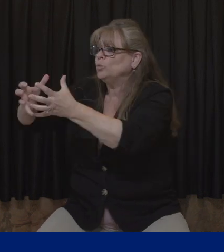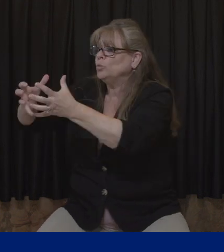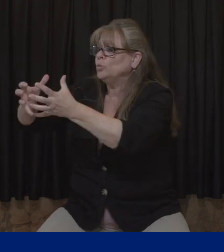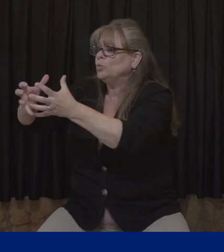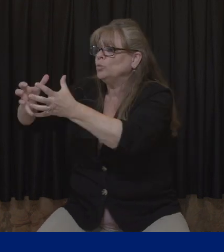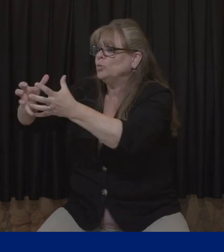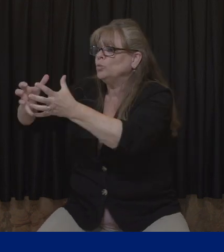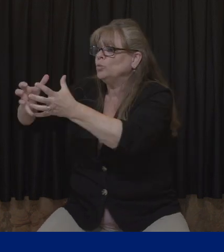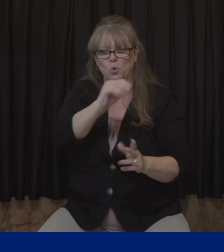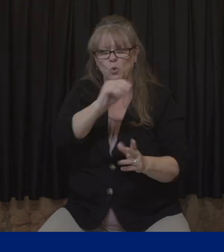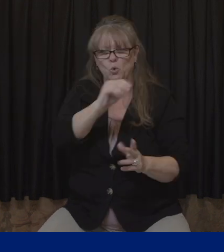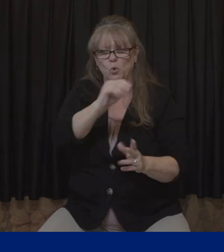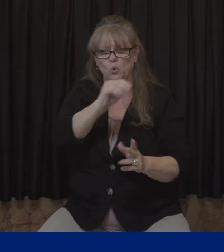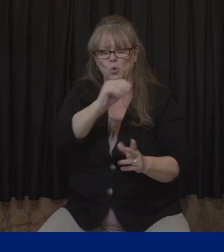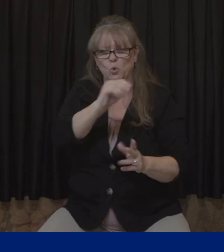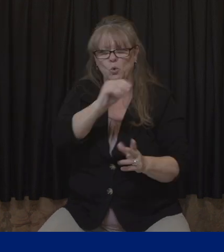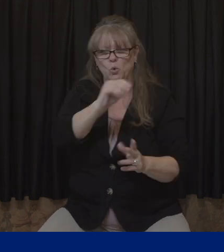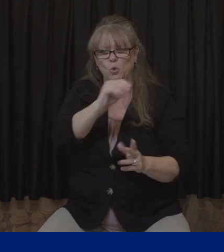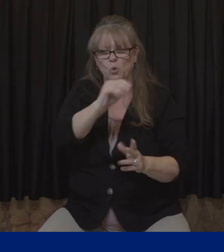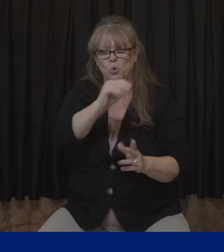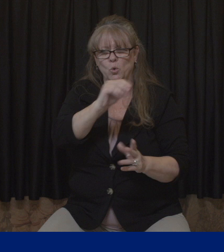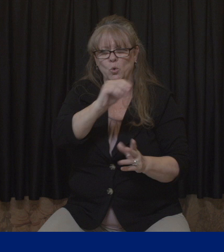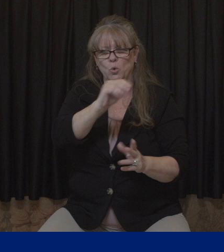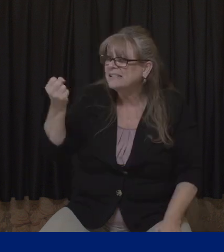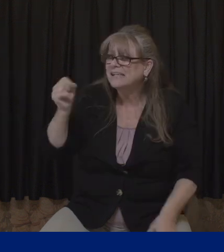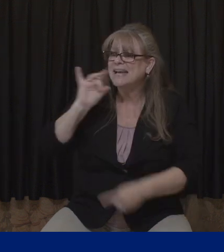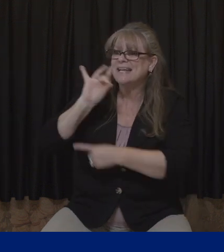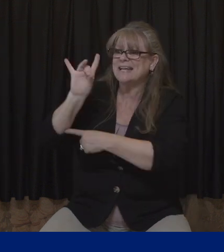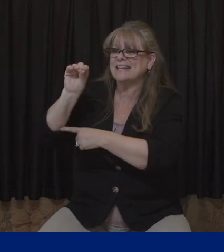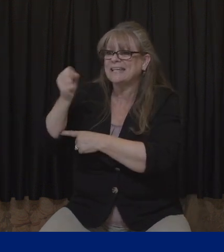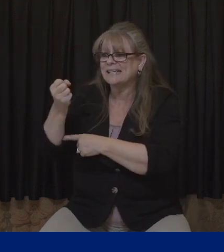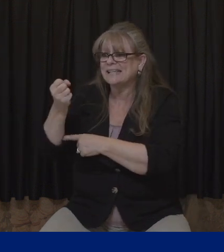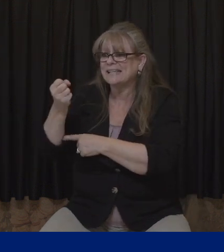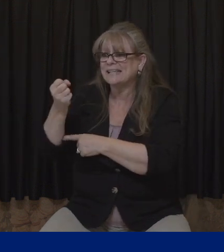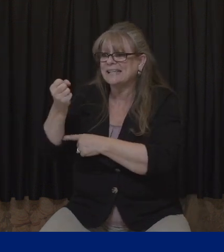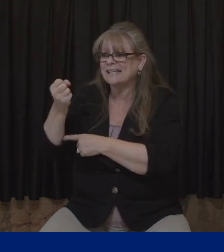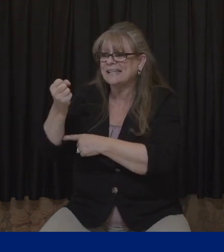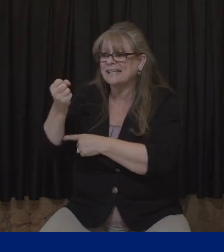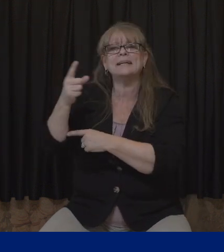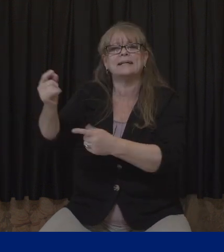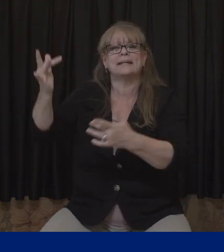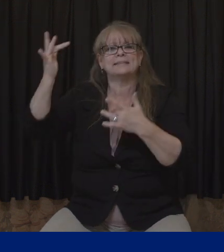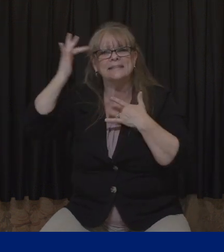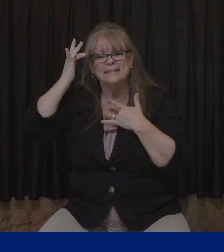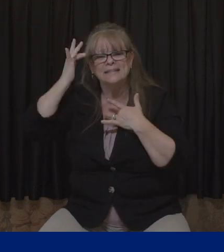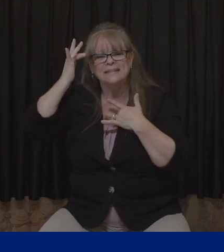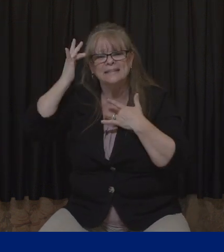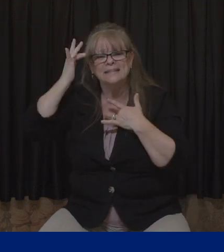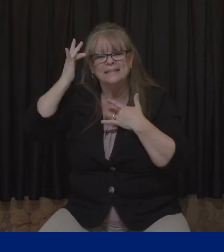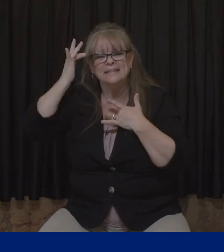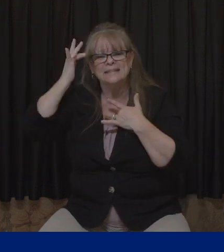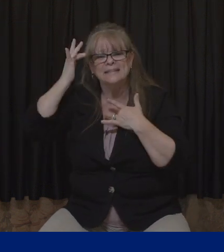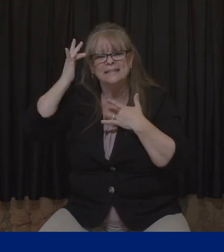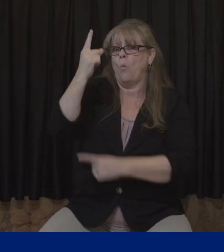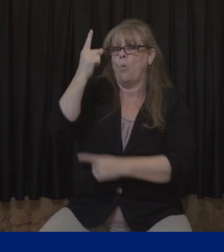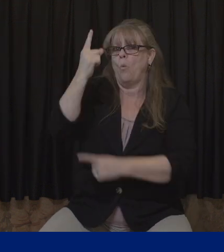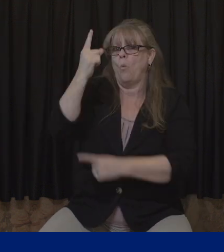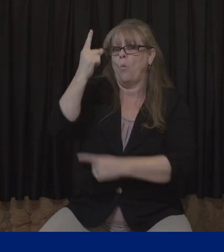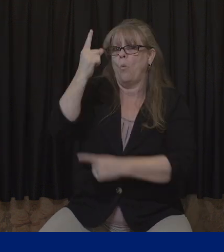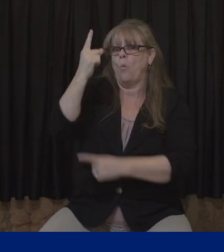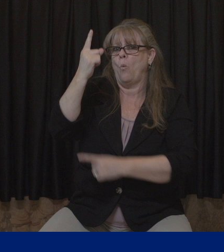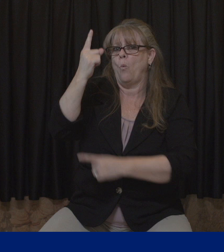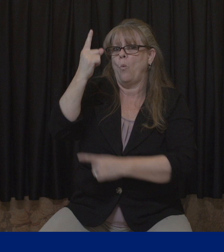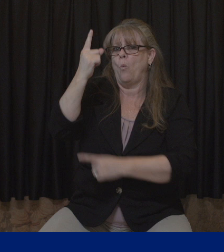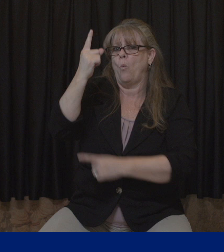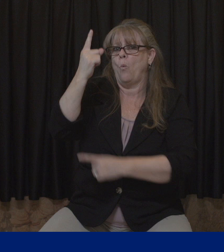their 80s. It can be 1 in 3, 1 in 4 need hospitalization. Survival rates are much lower, and we need to